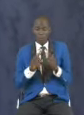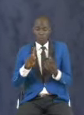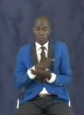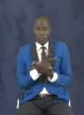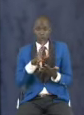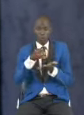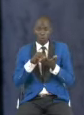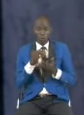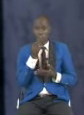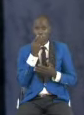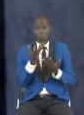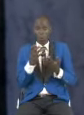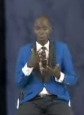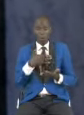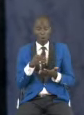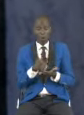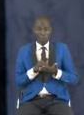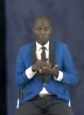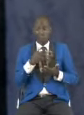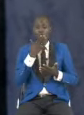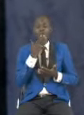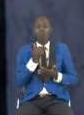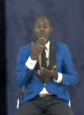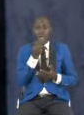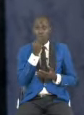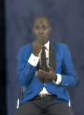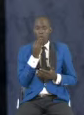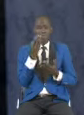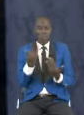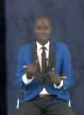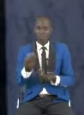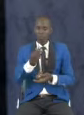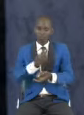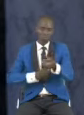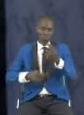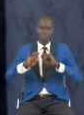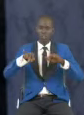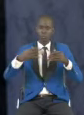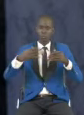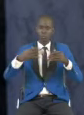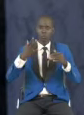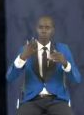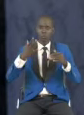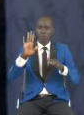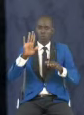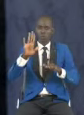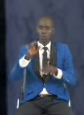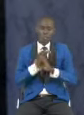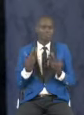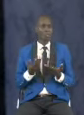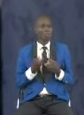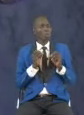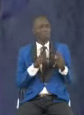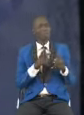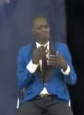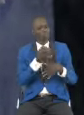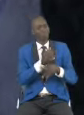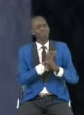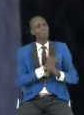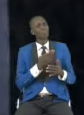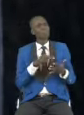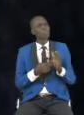want my lentils? Give me your birthright. And he said, all right, all right. What will birthright do me? Take the